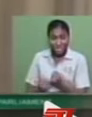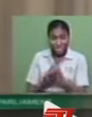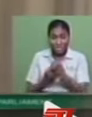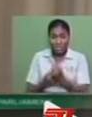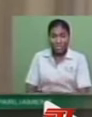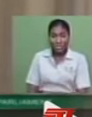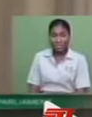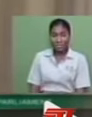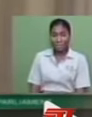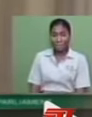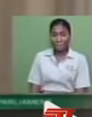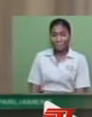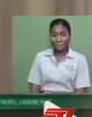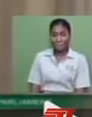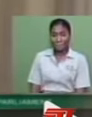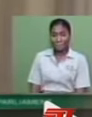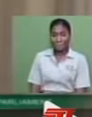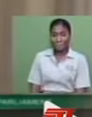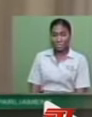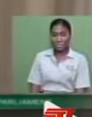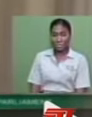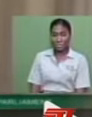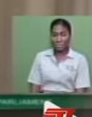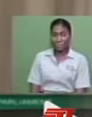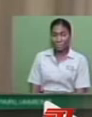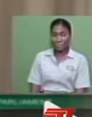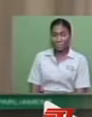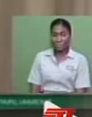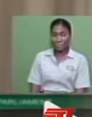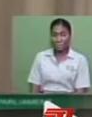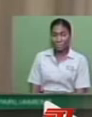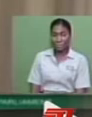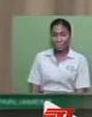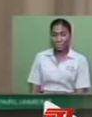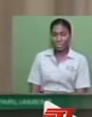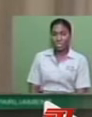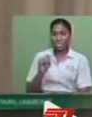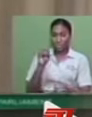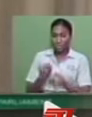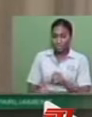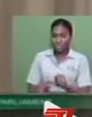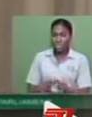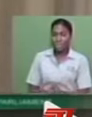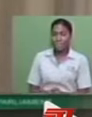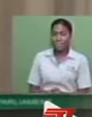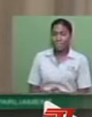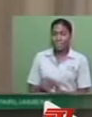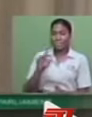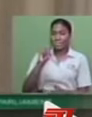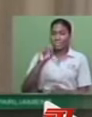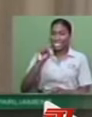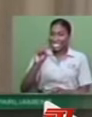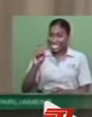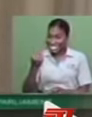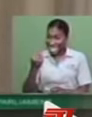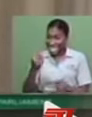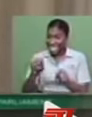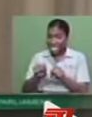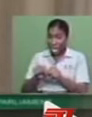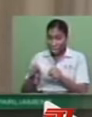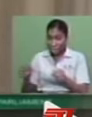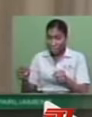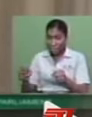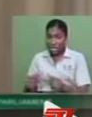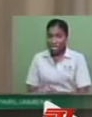country. But his self-serving actions concerning tax breaks on possibly his properties, again shows how